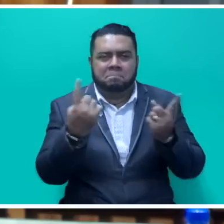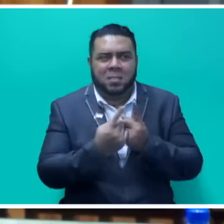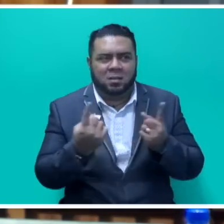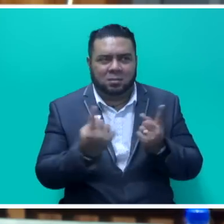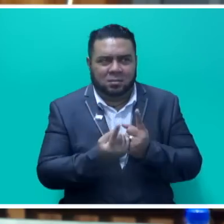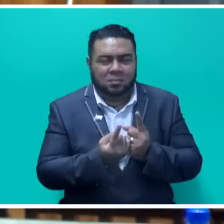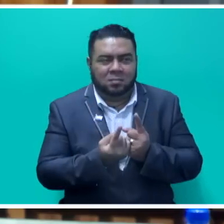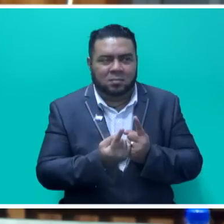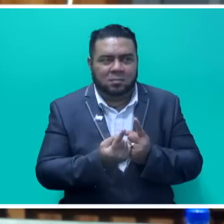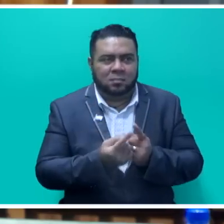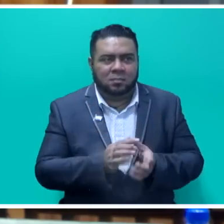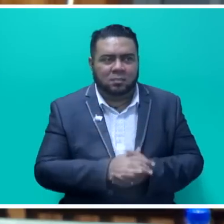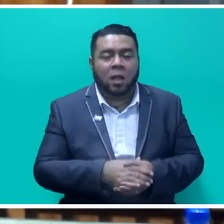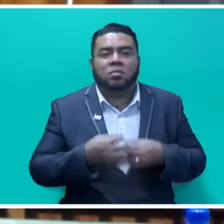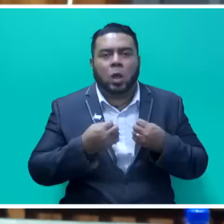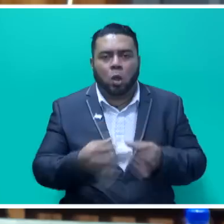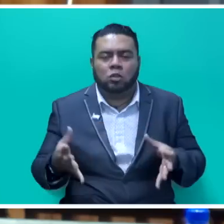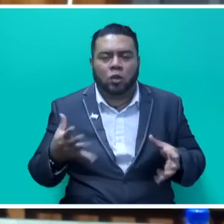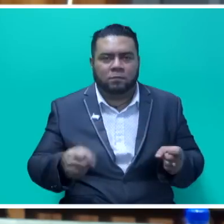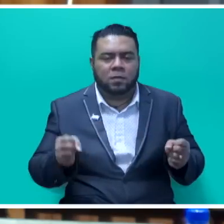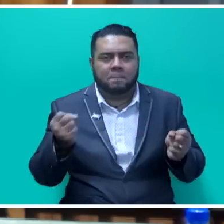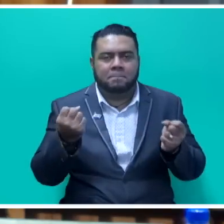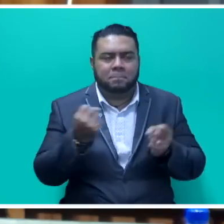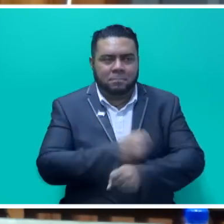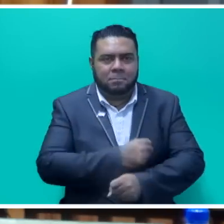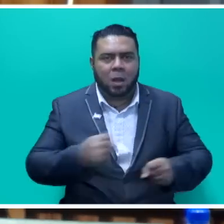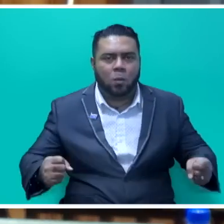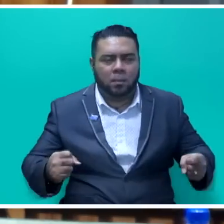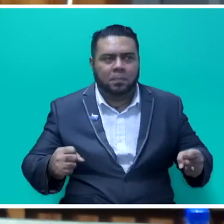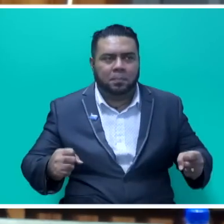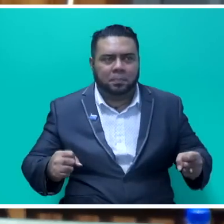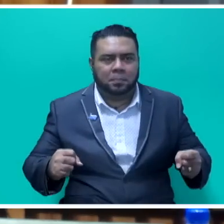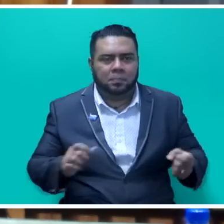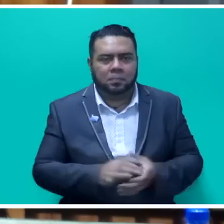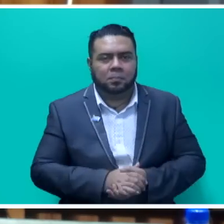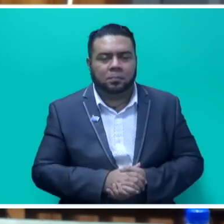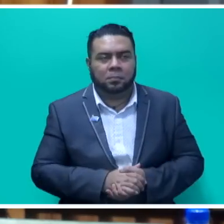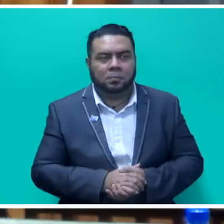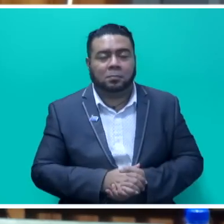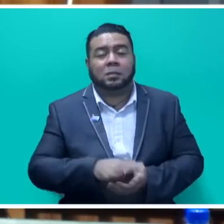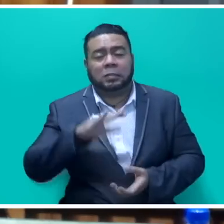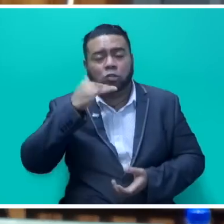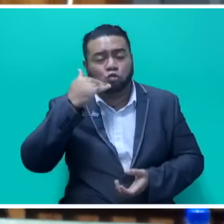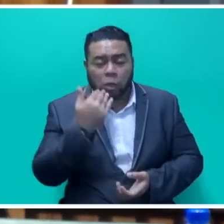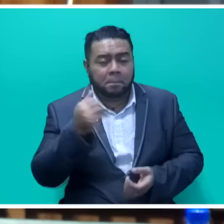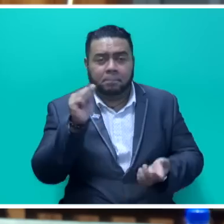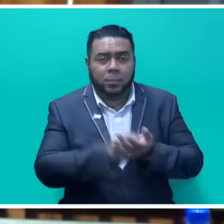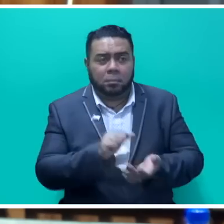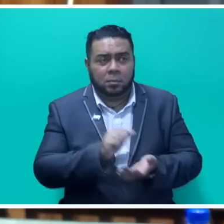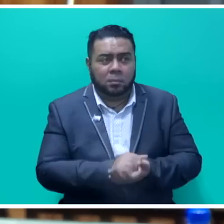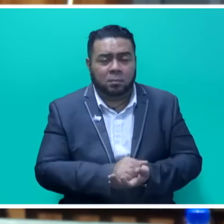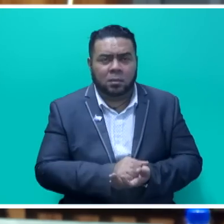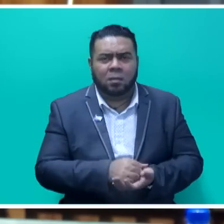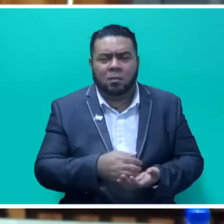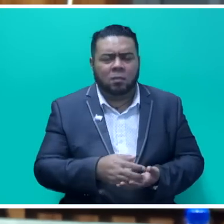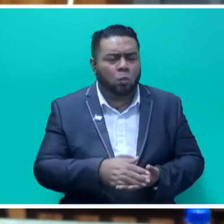the loss of their power. And it is shameful, the kind of